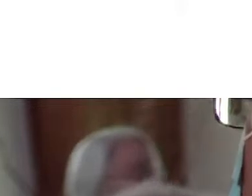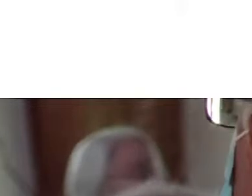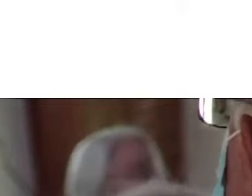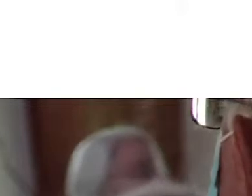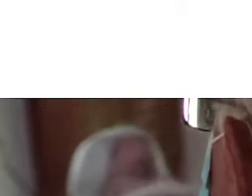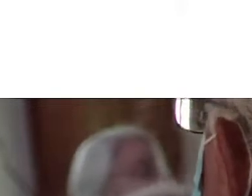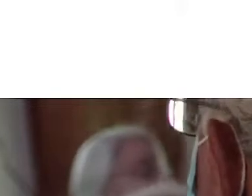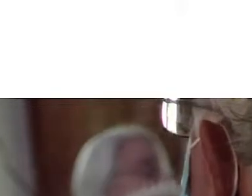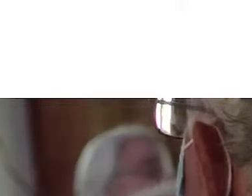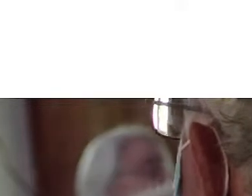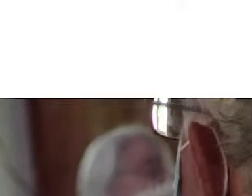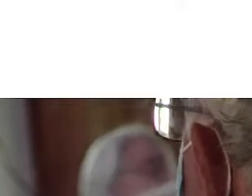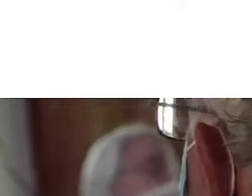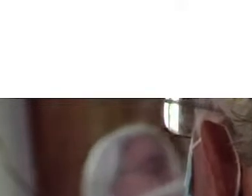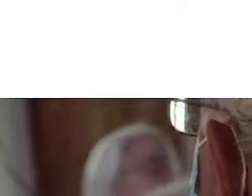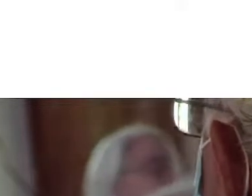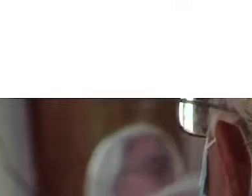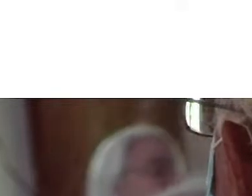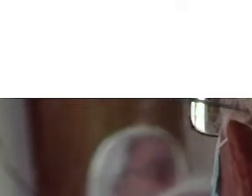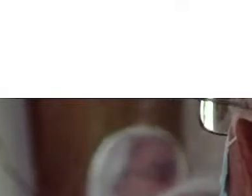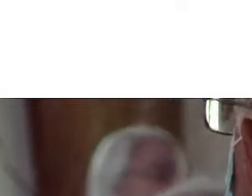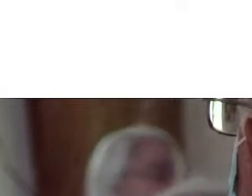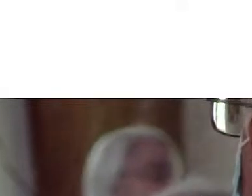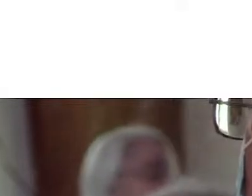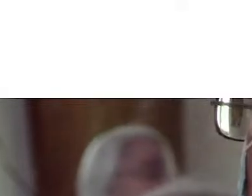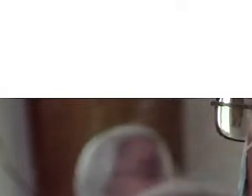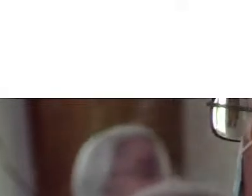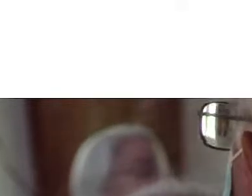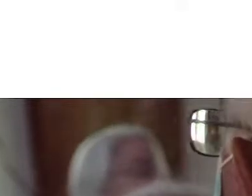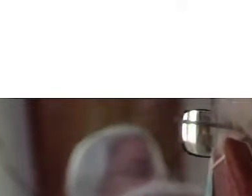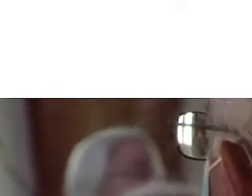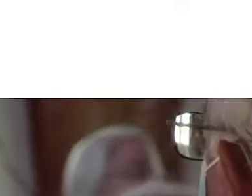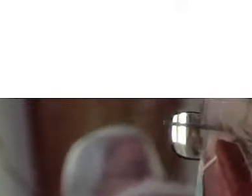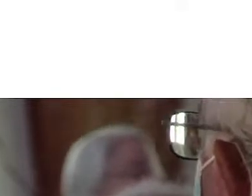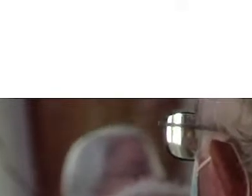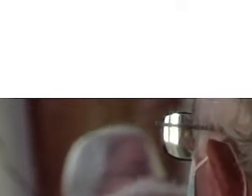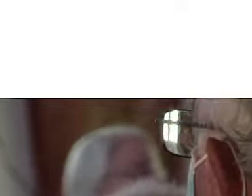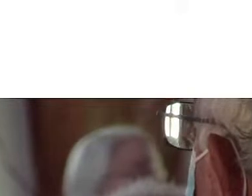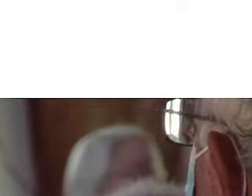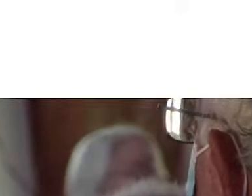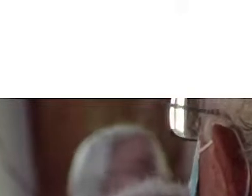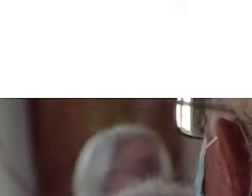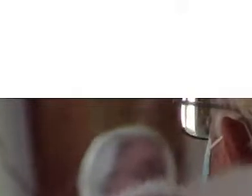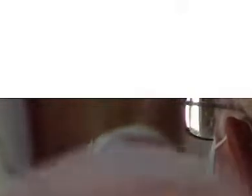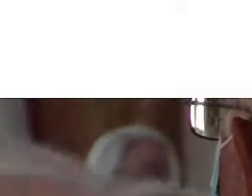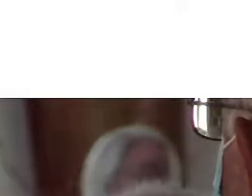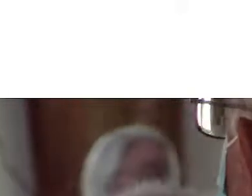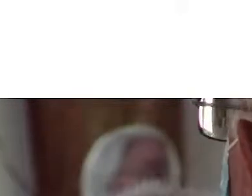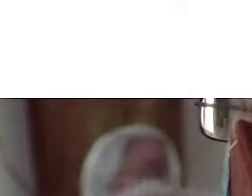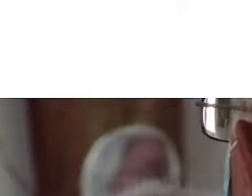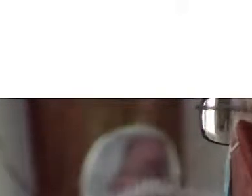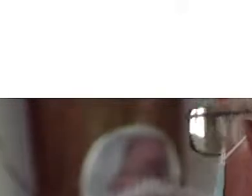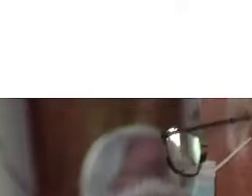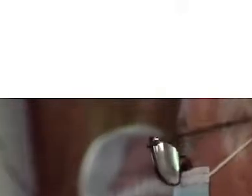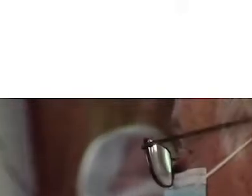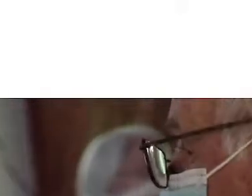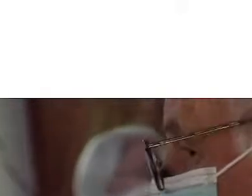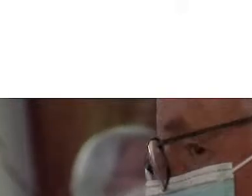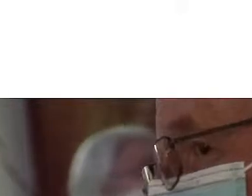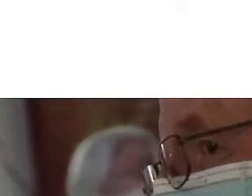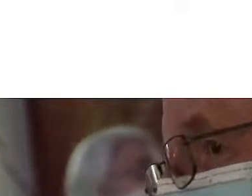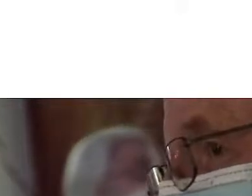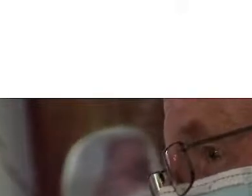for all that is our life, we sing our thanks and praise. For all life is